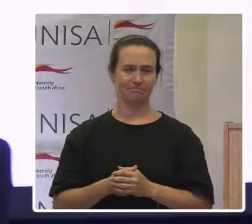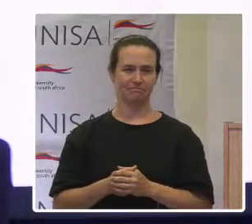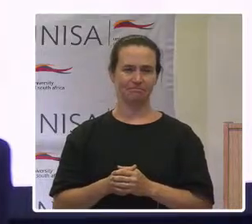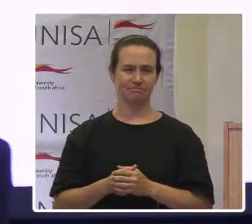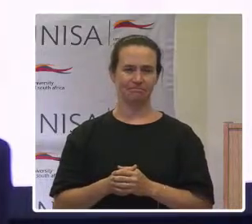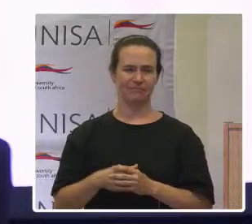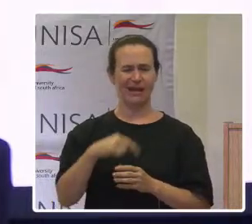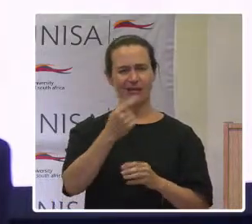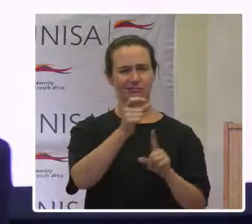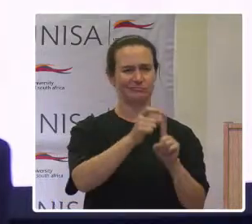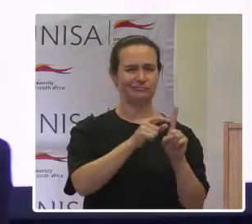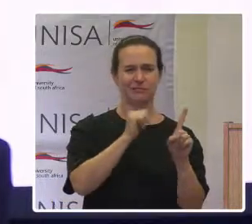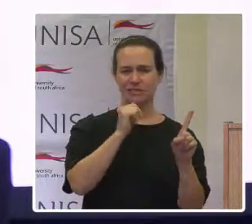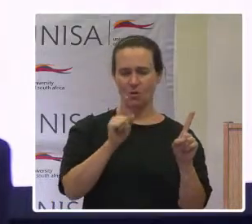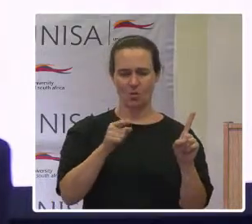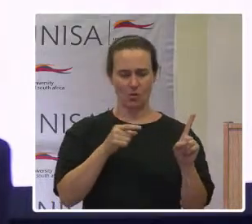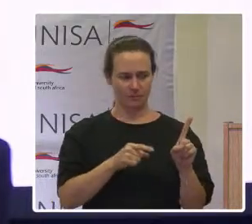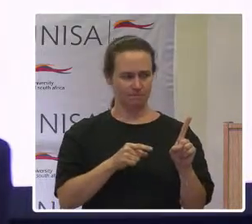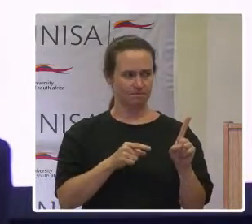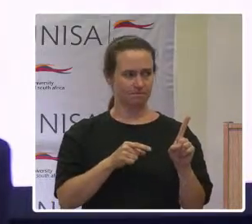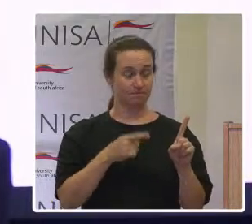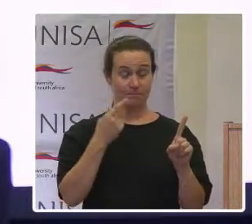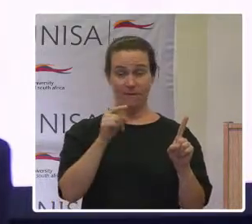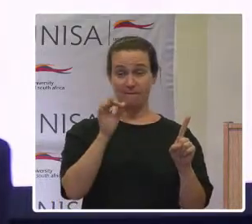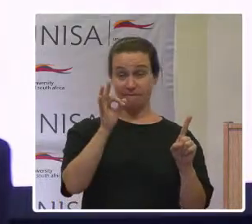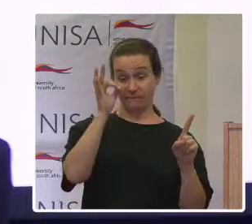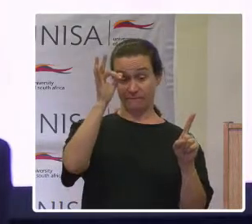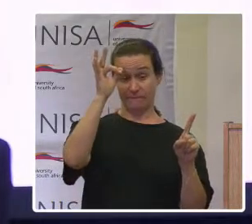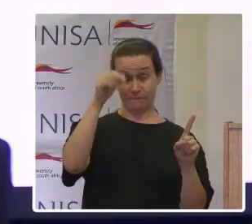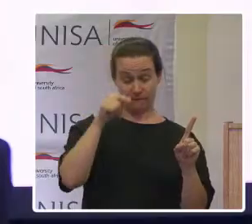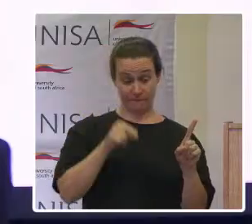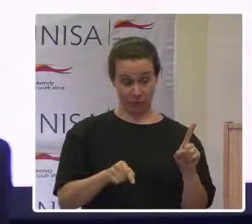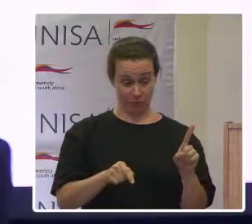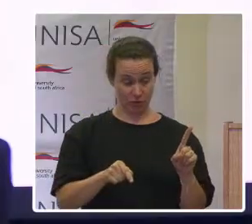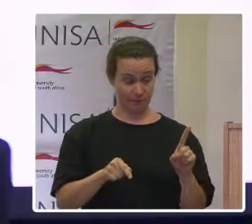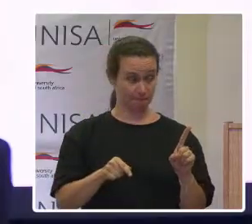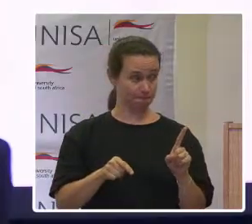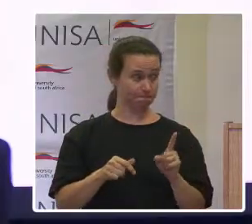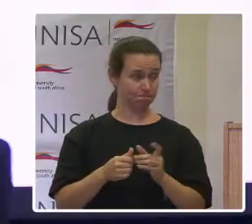Somebody said that the future of this